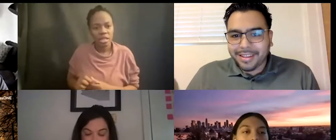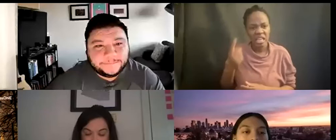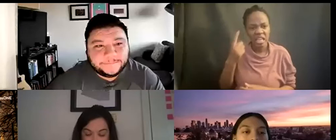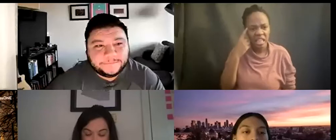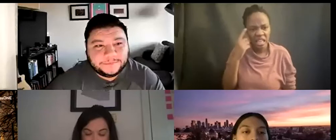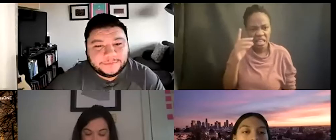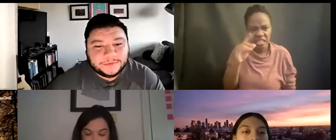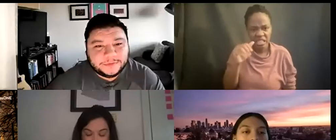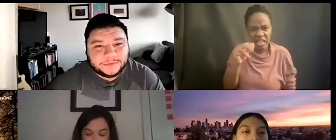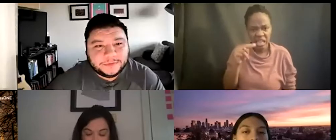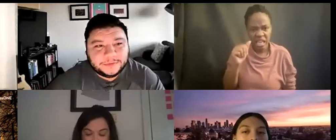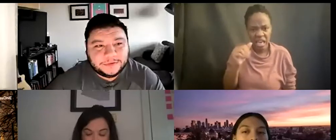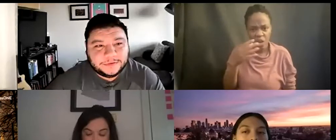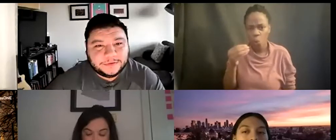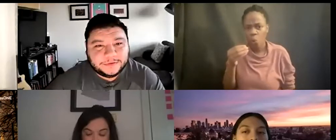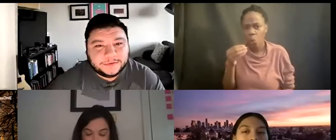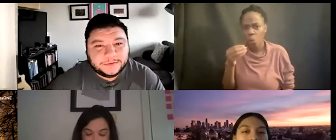can go ahead.